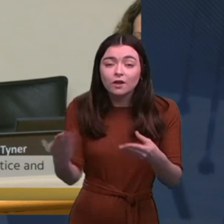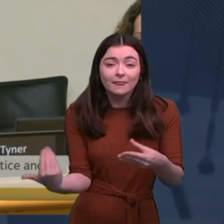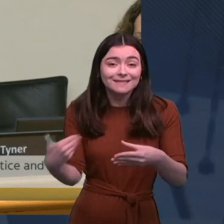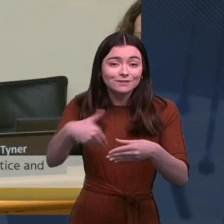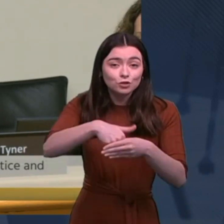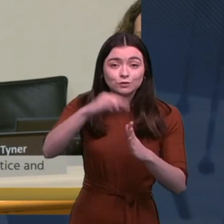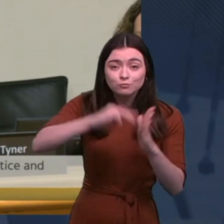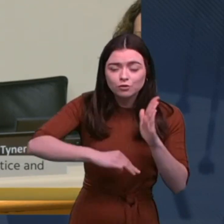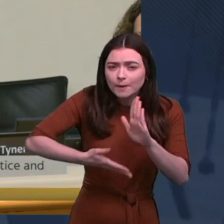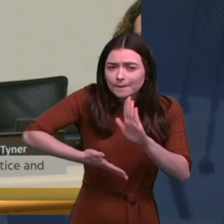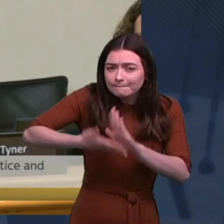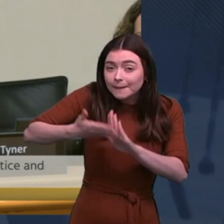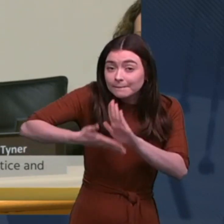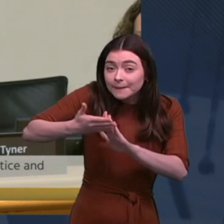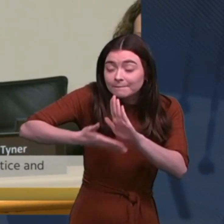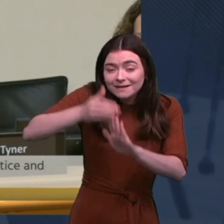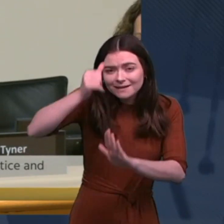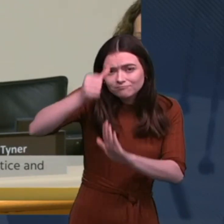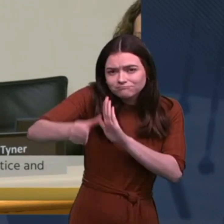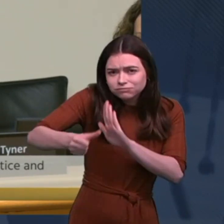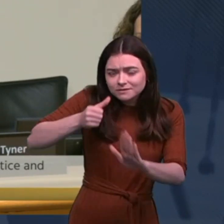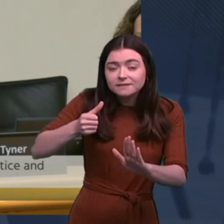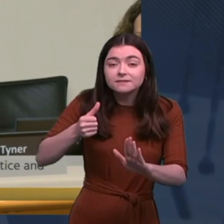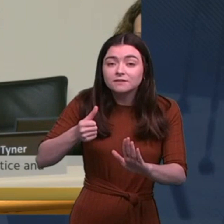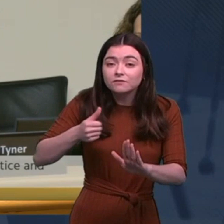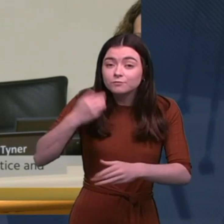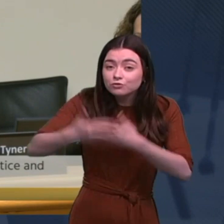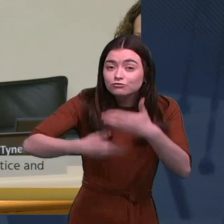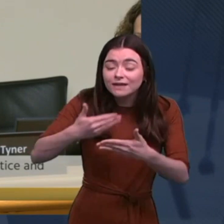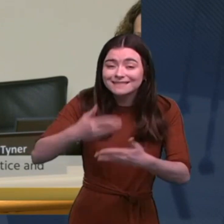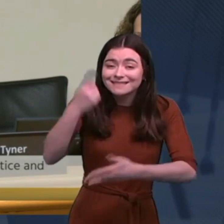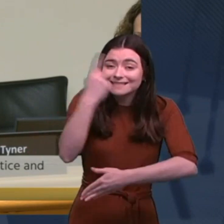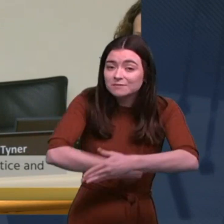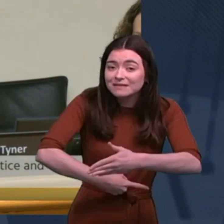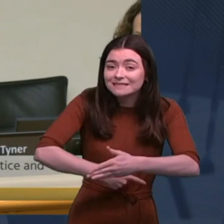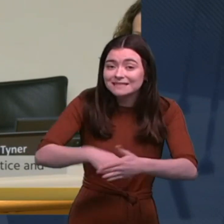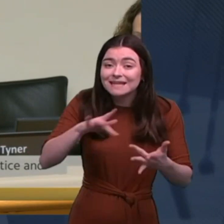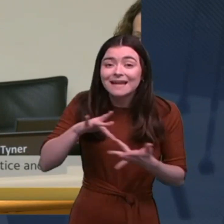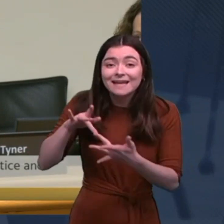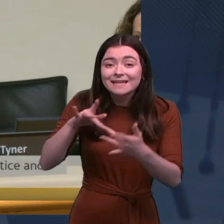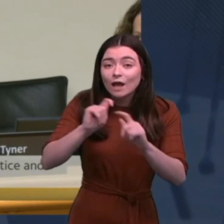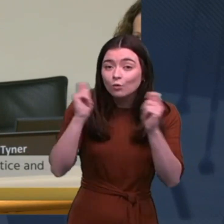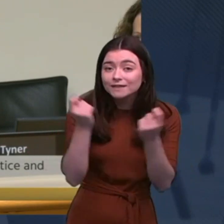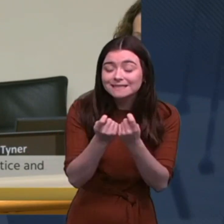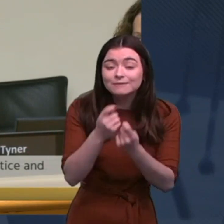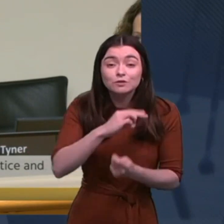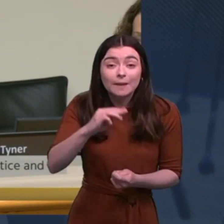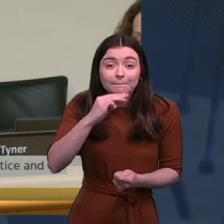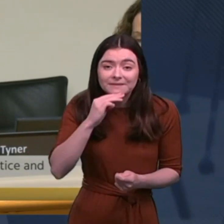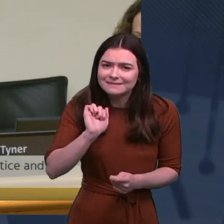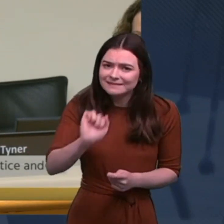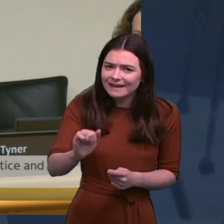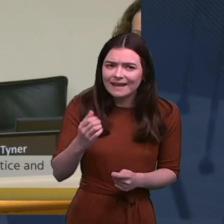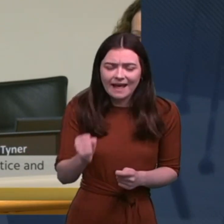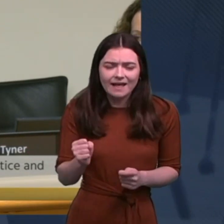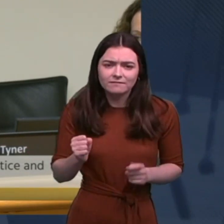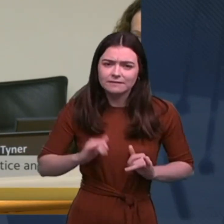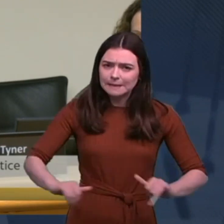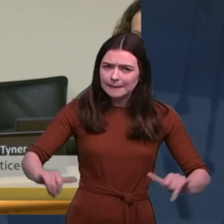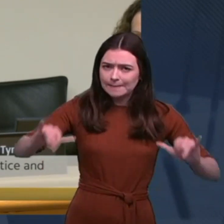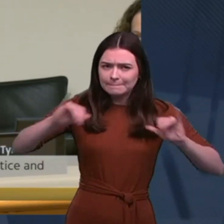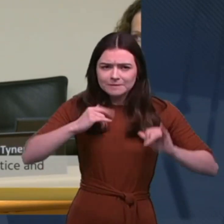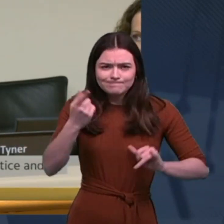building up the skills of the Progressing Disability Network team so that they then will have the ability to track